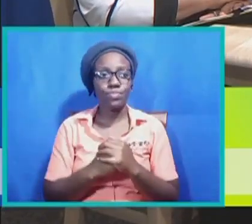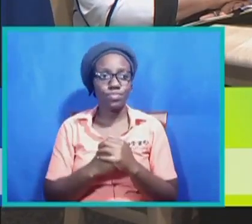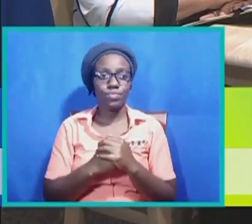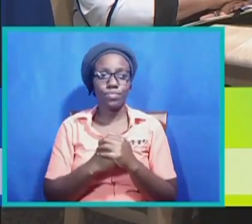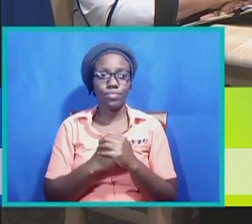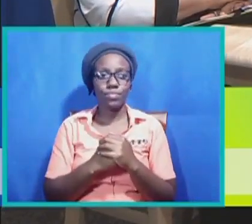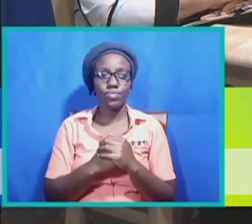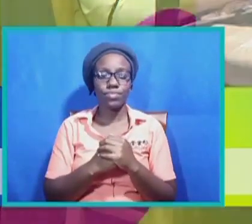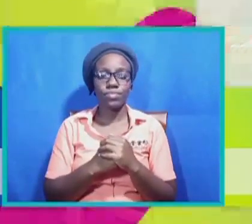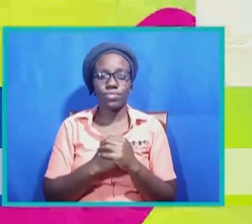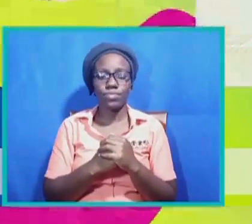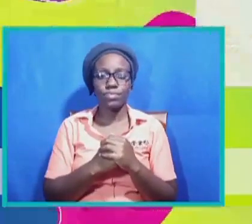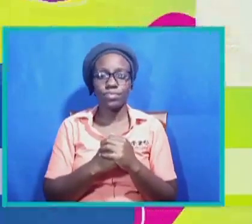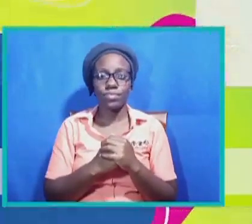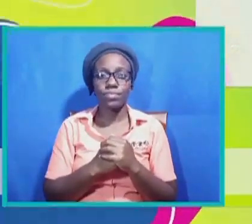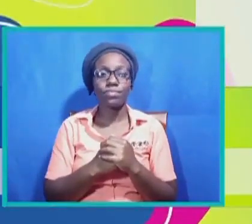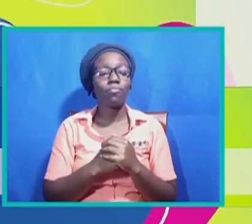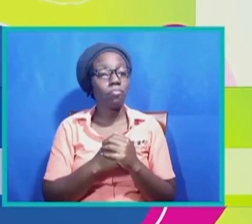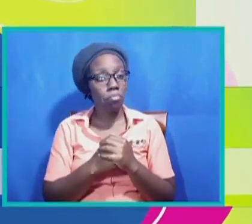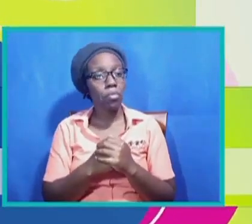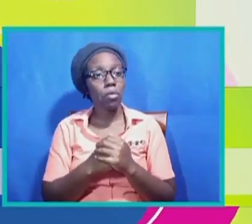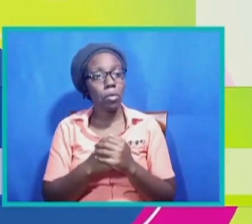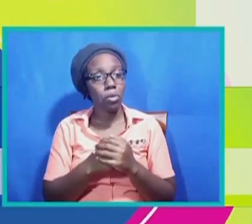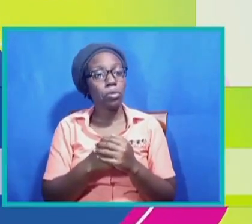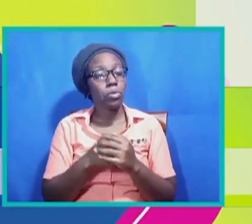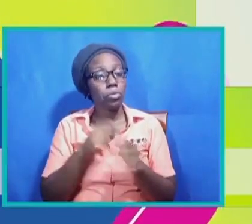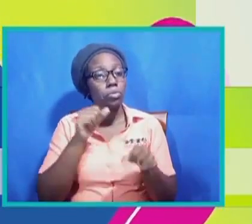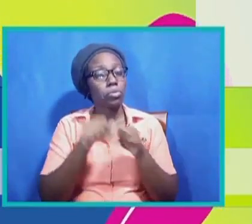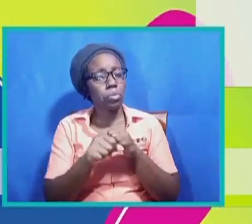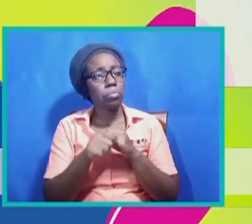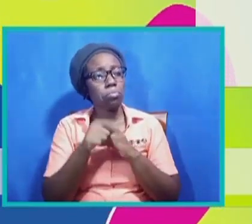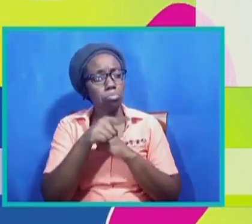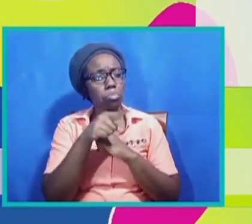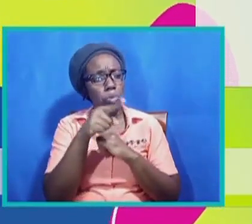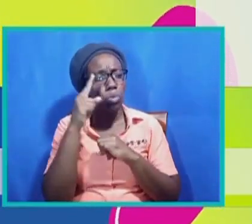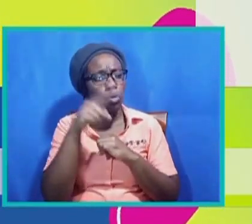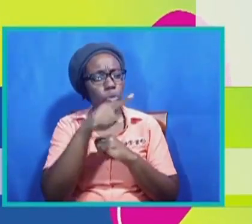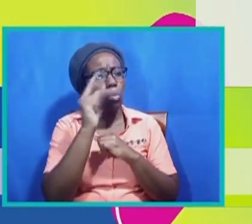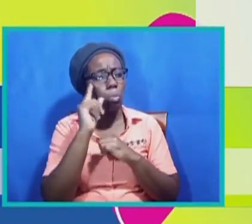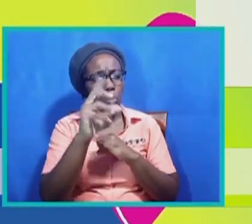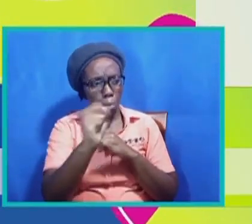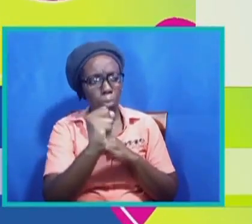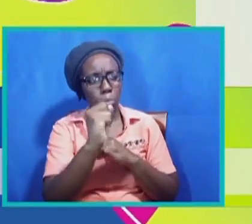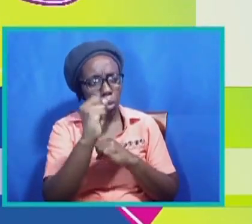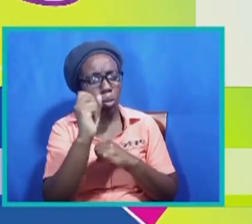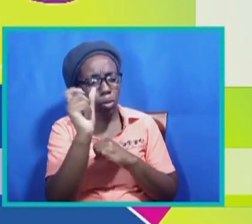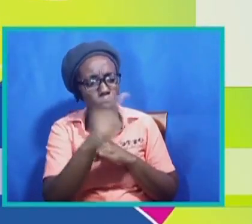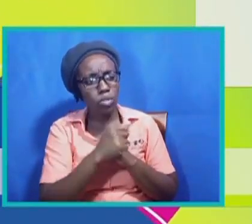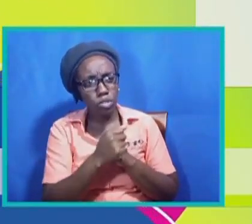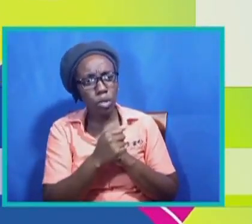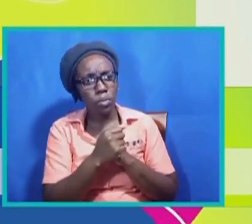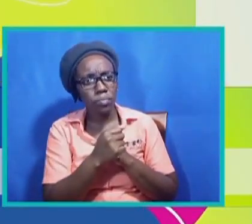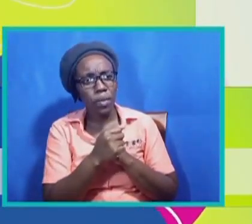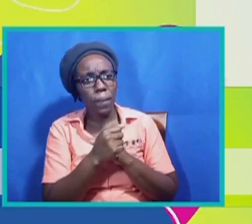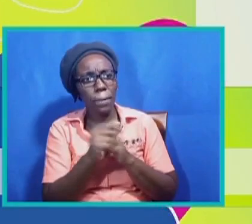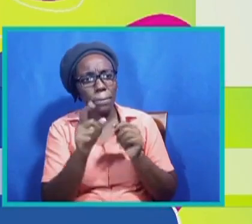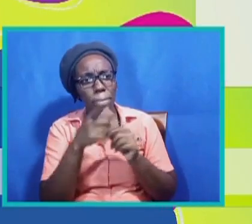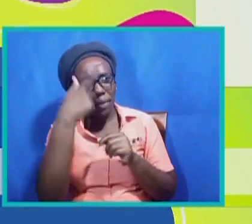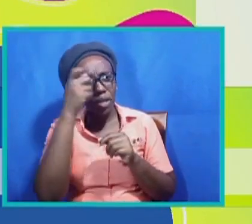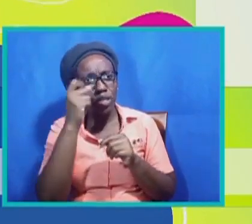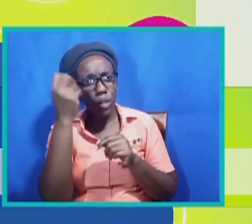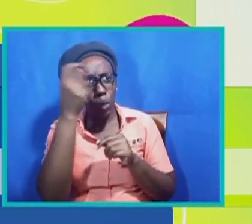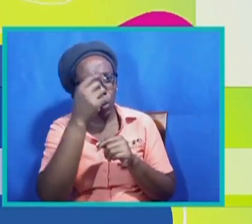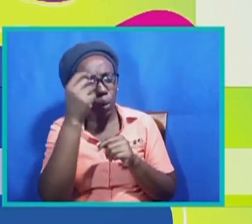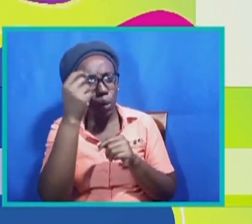it seems as though you answered a question that we had coming in about the infrastructure needed to integrate technology into the education